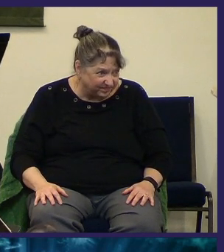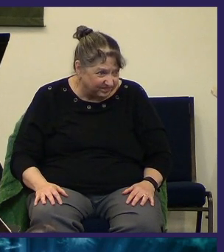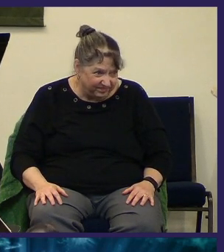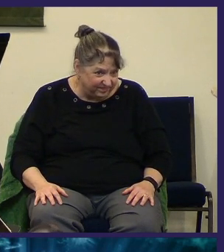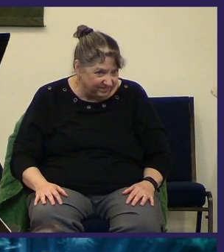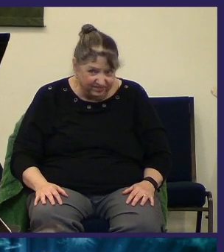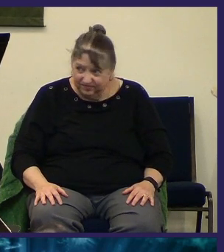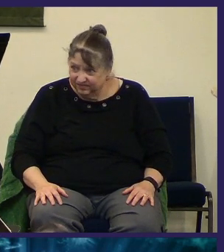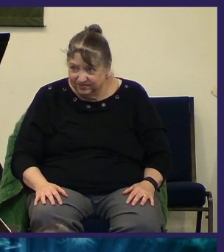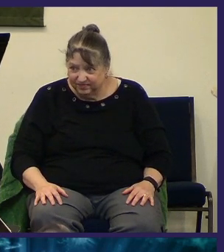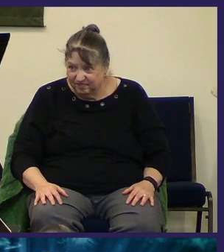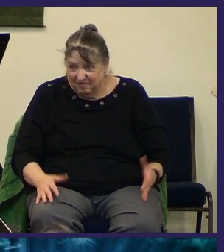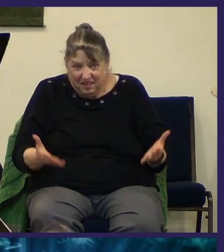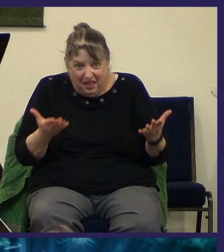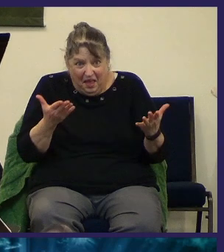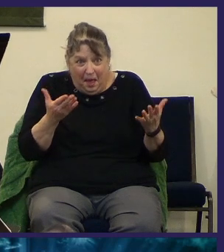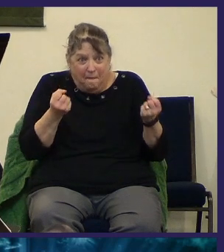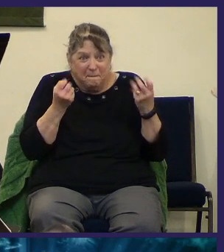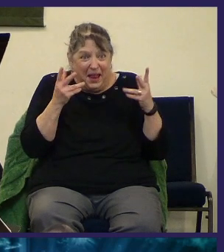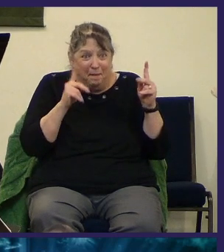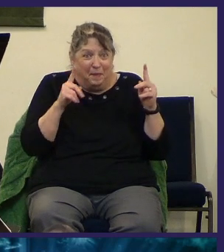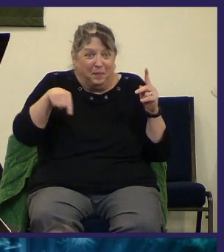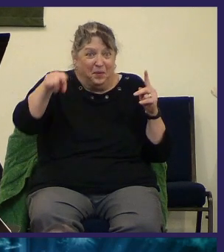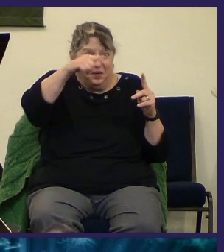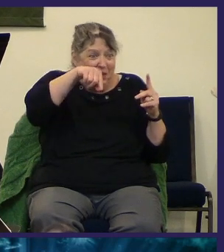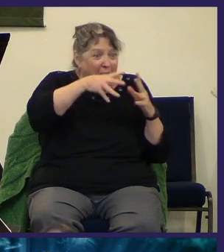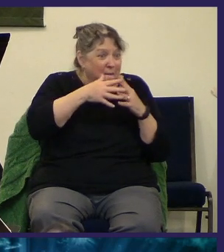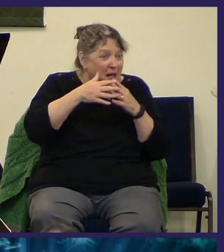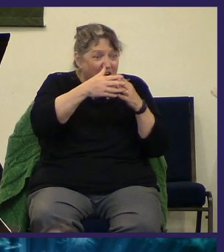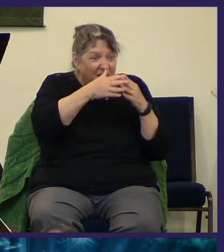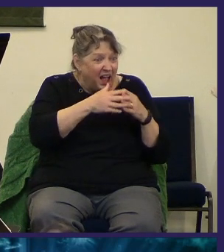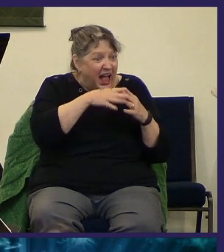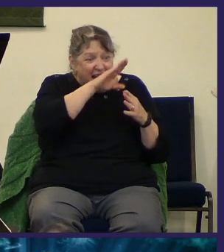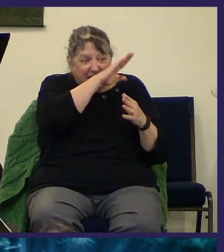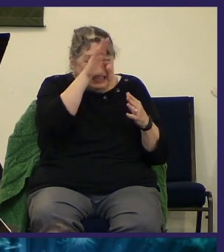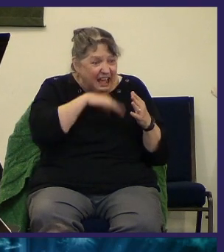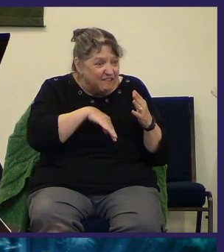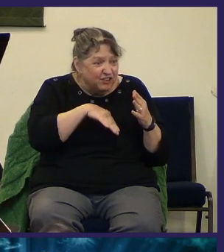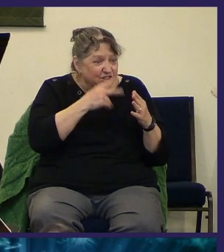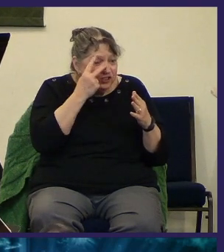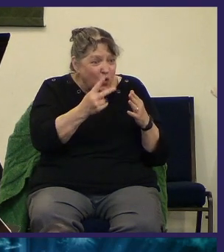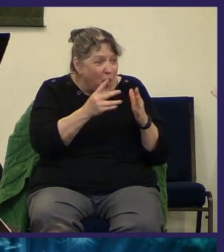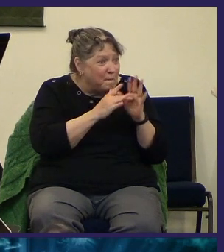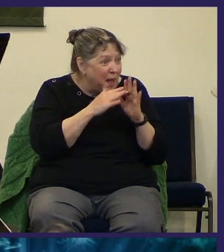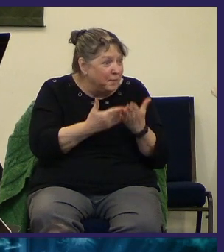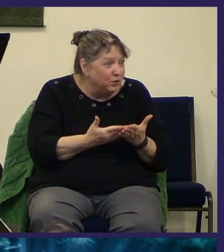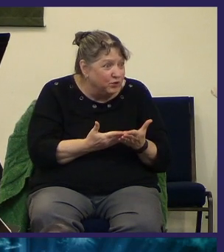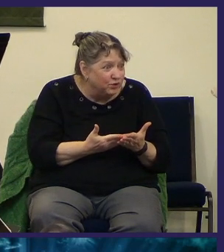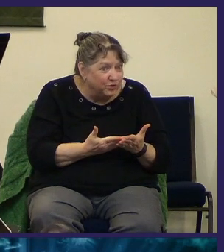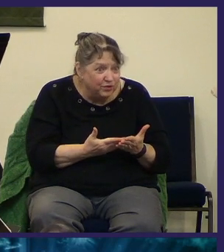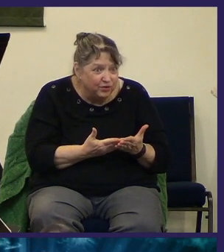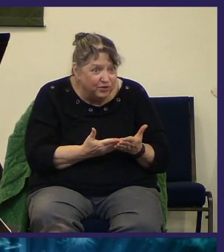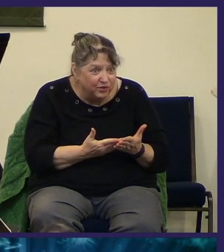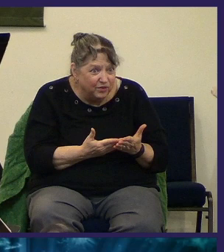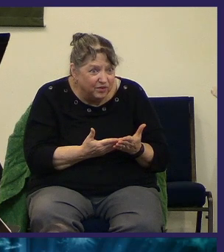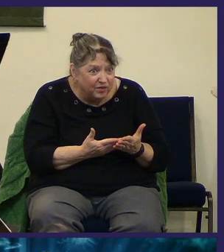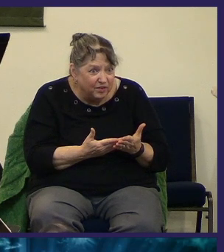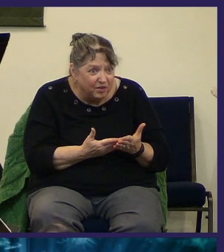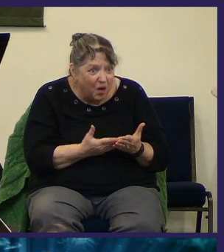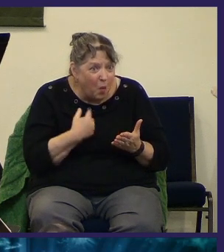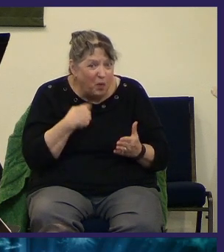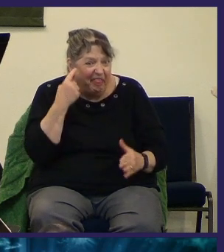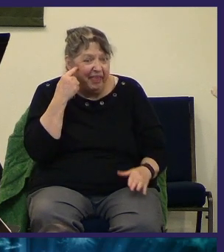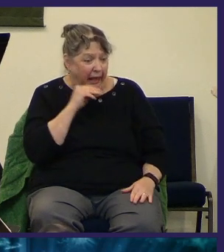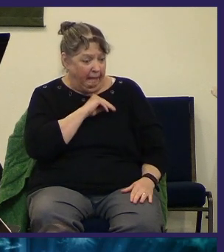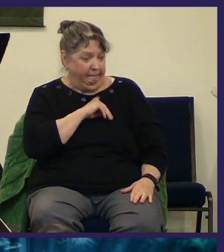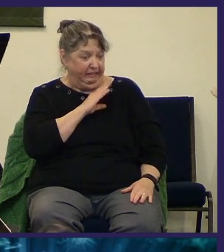god's word so we look at uh we look at missionaries being overseas in their christian